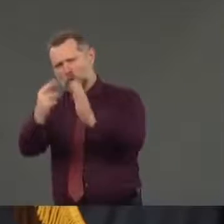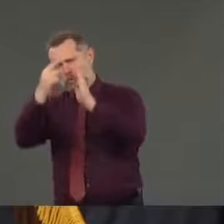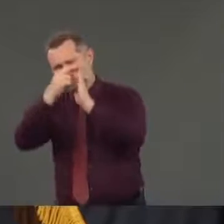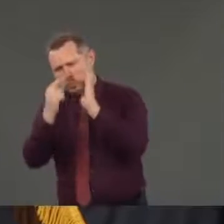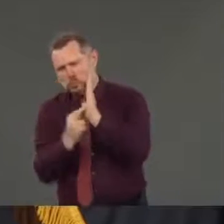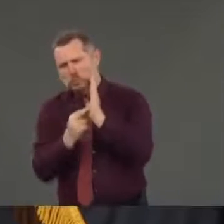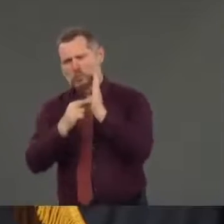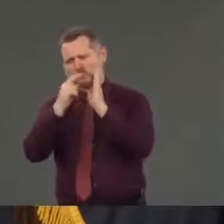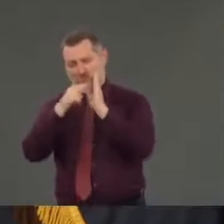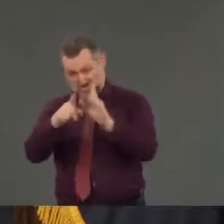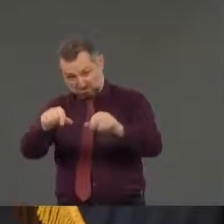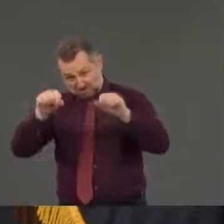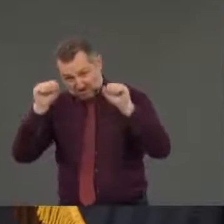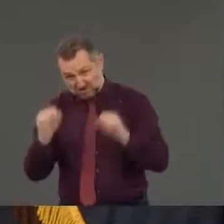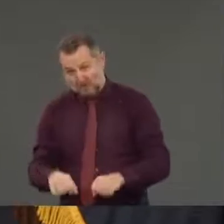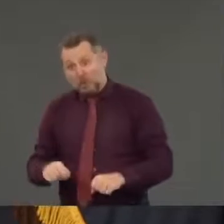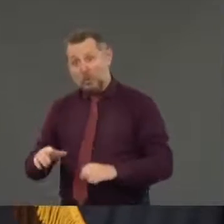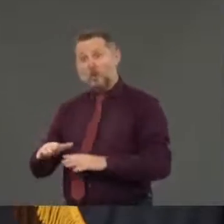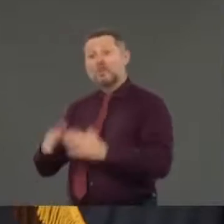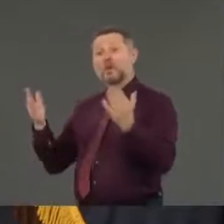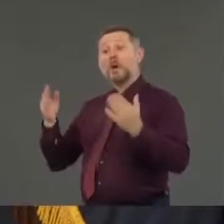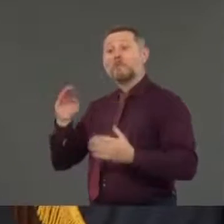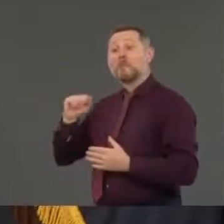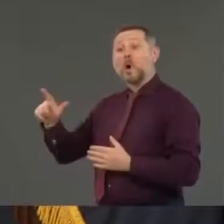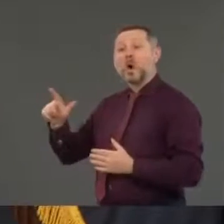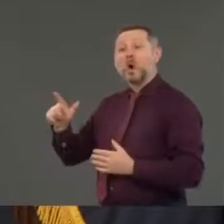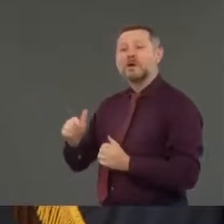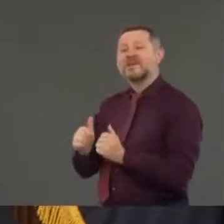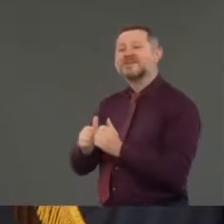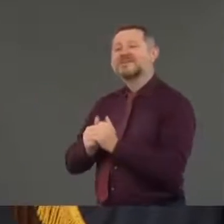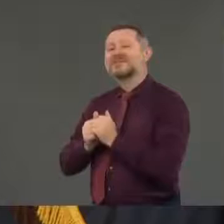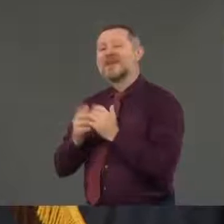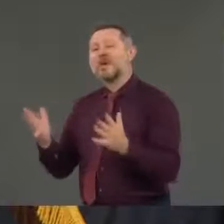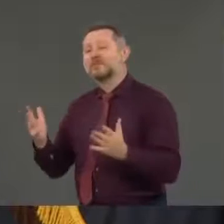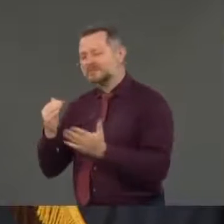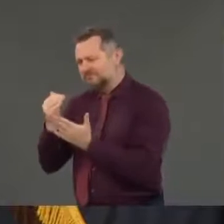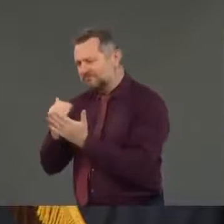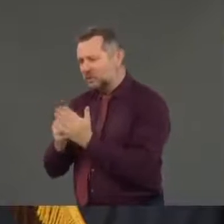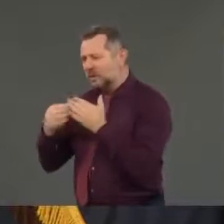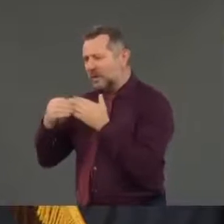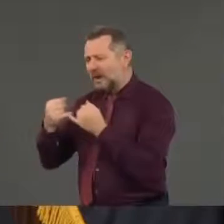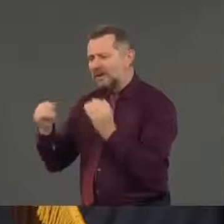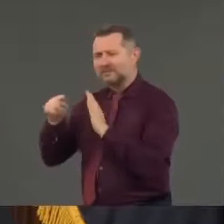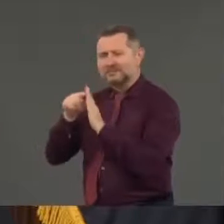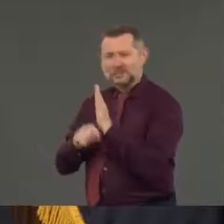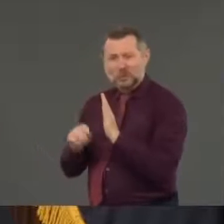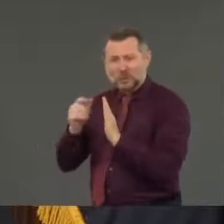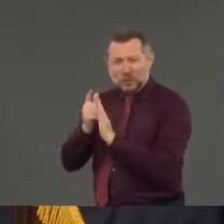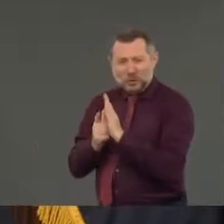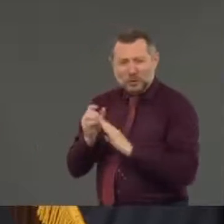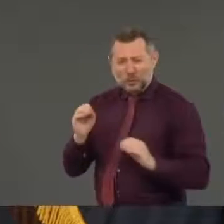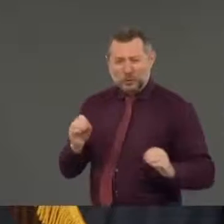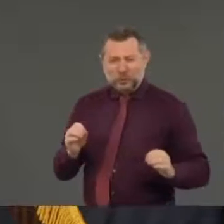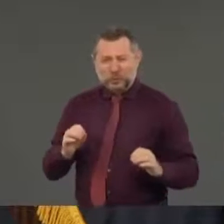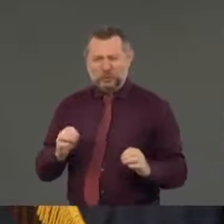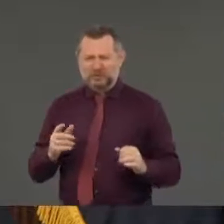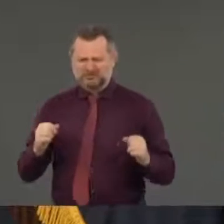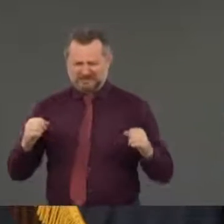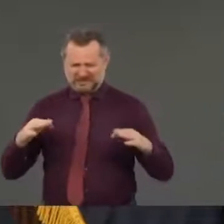open a mall with rules that would not have gatherings in a